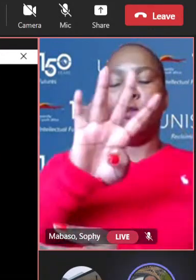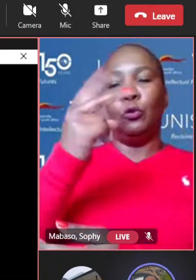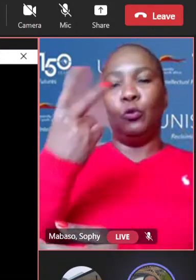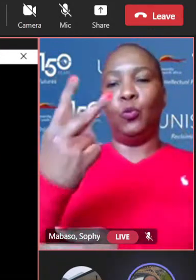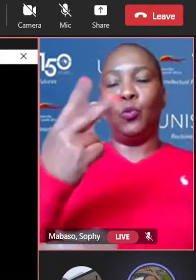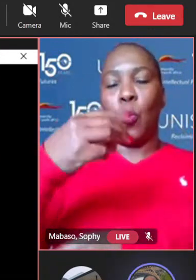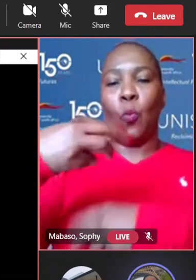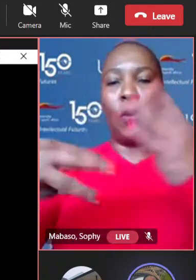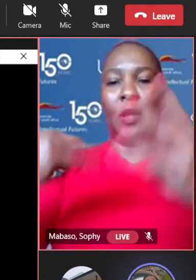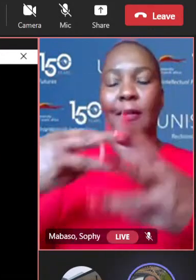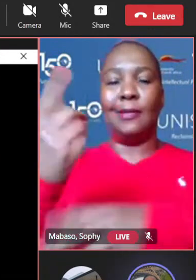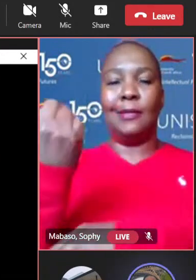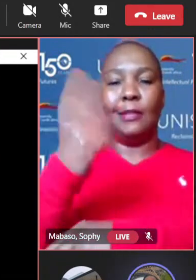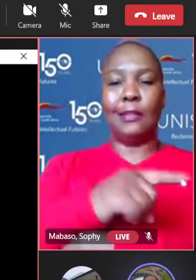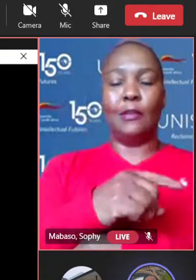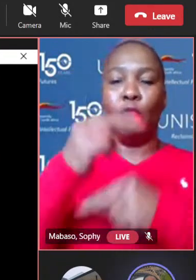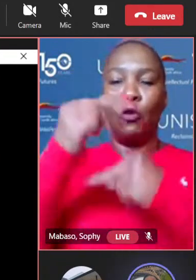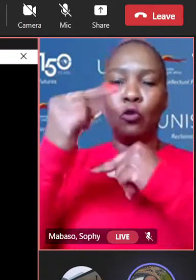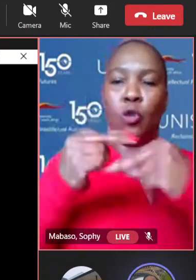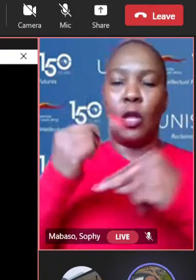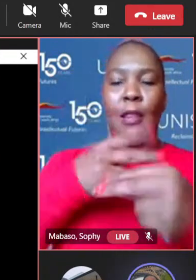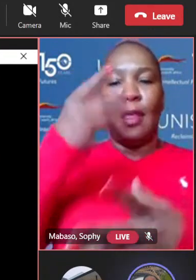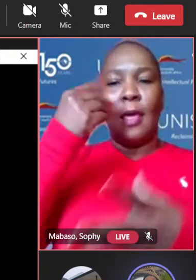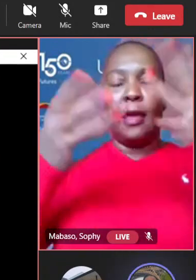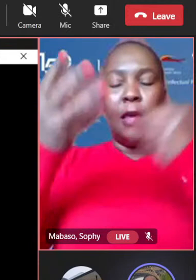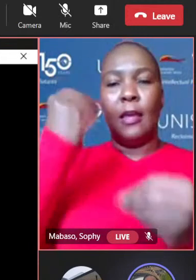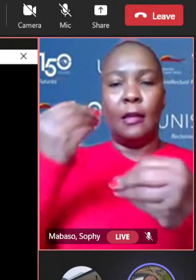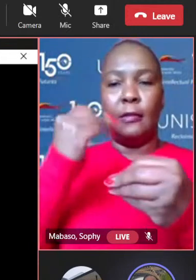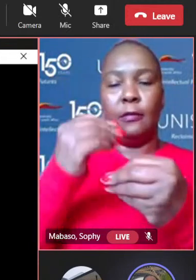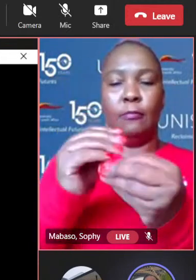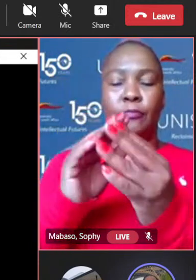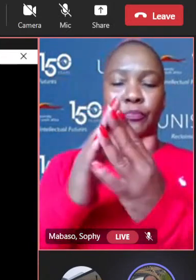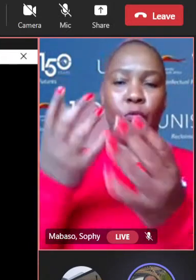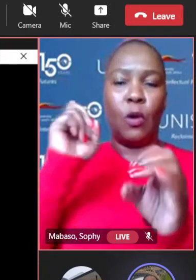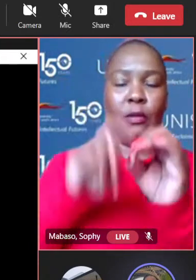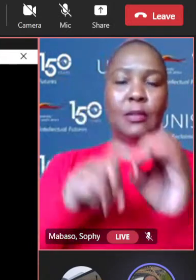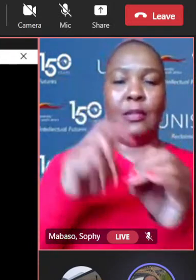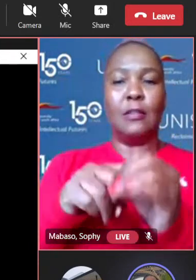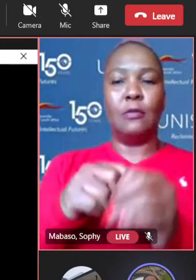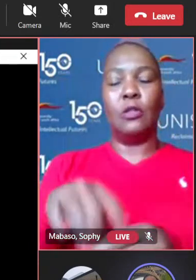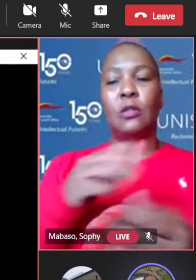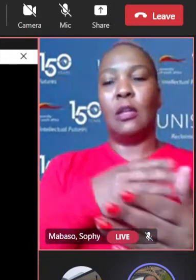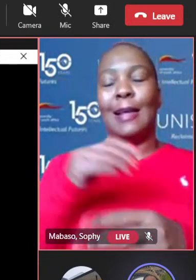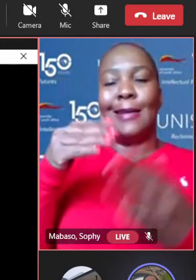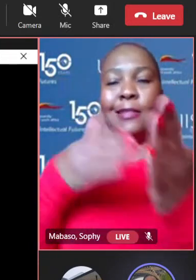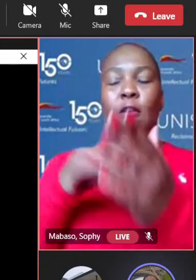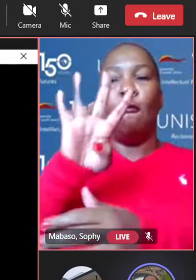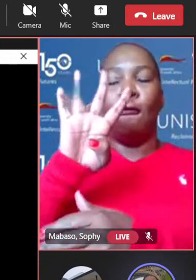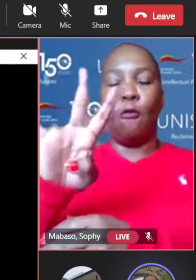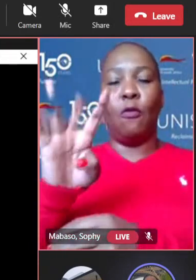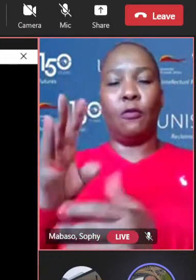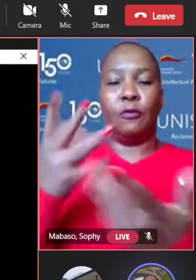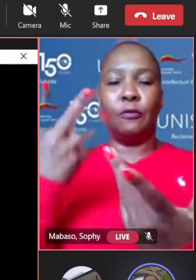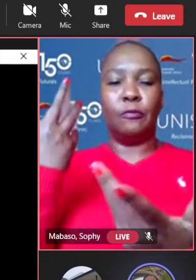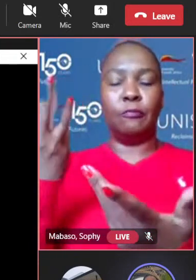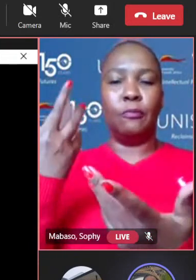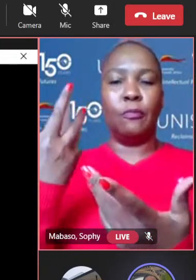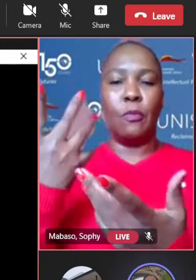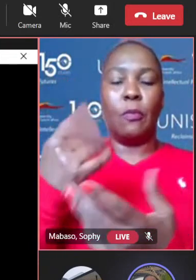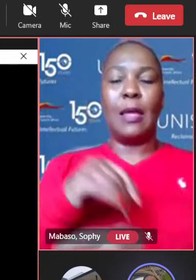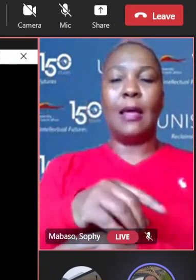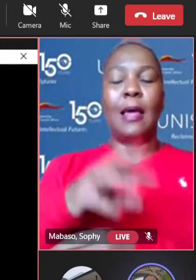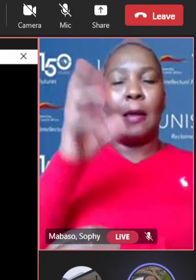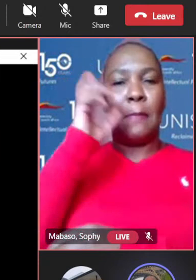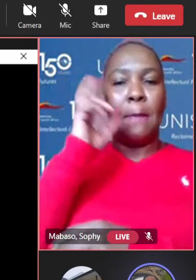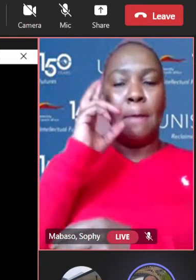for the short learning course, you can take up to 4 items. But please note that loan periods differ